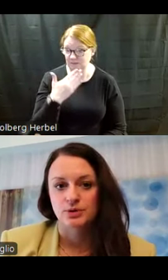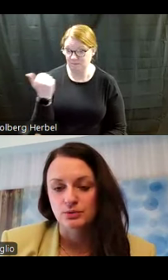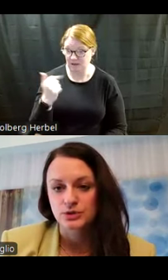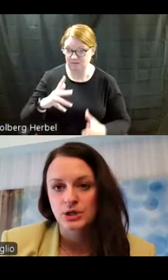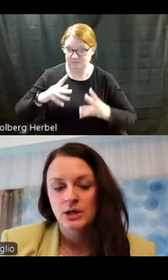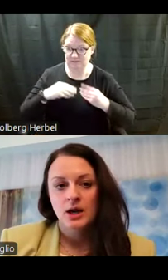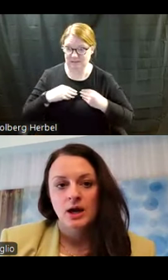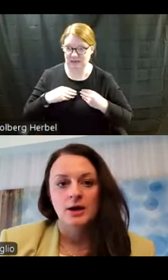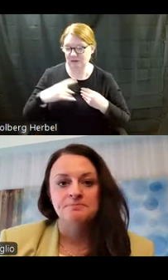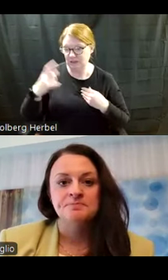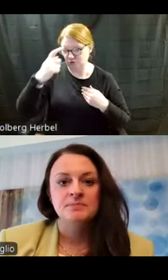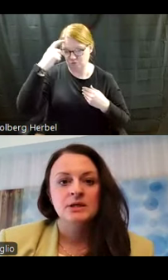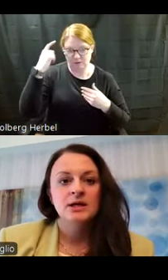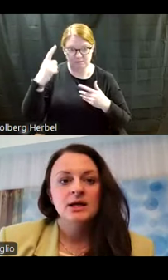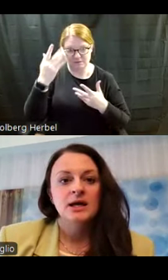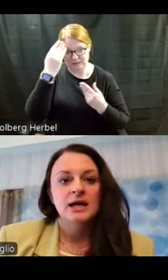trauma-informed approach.